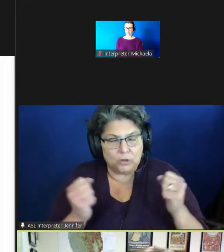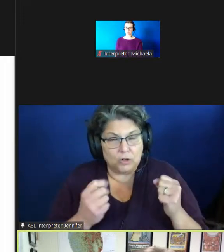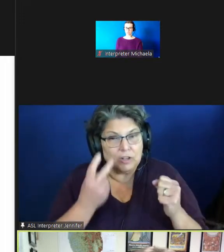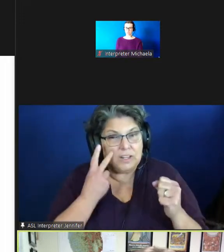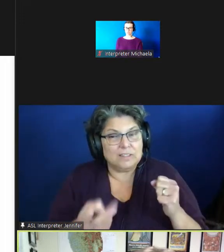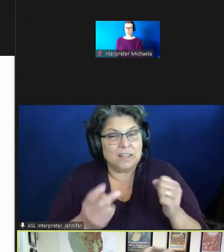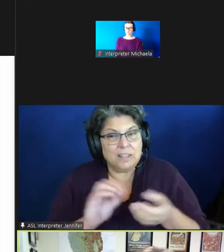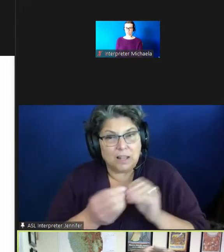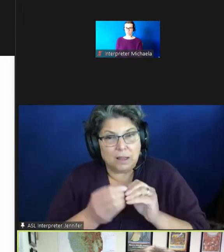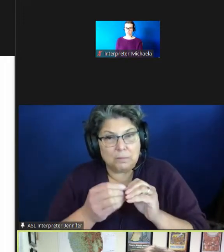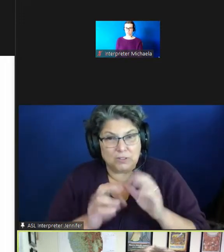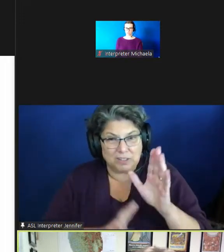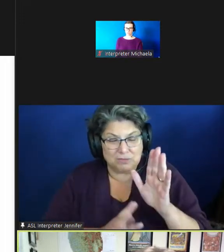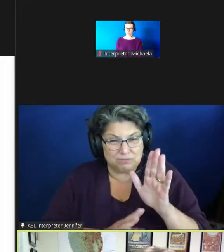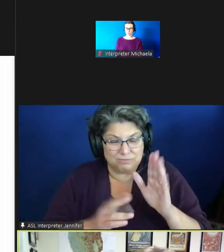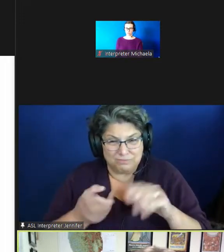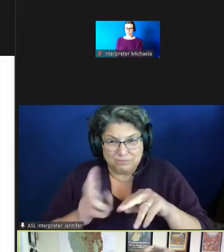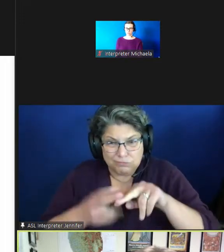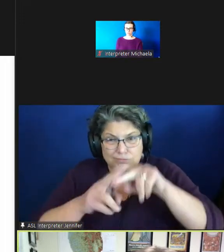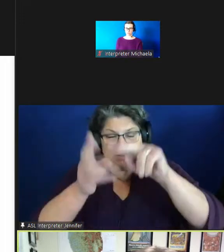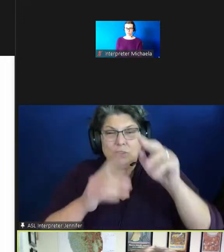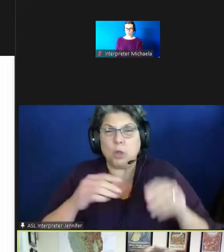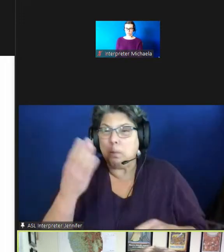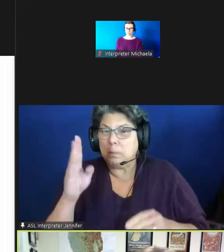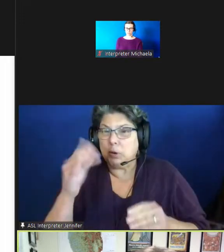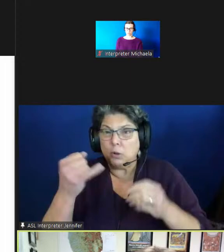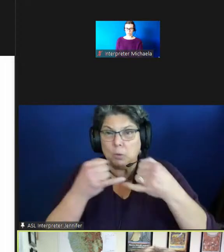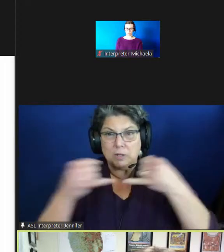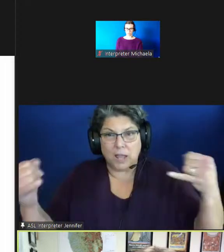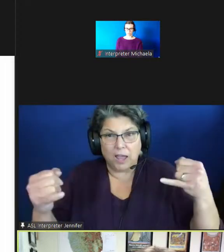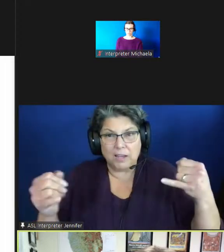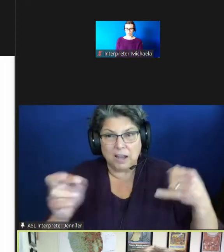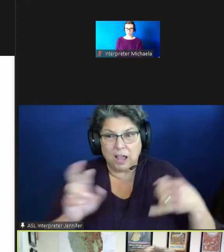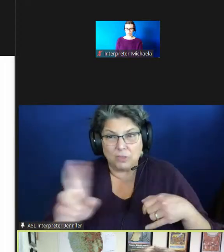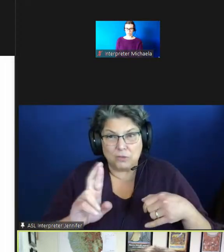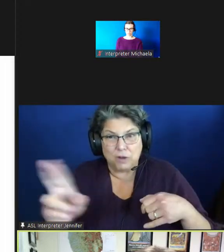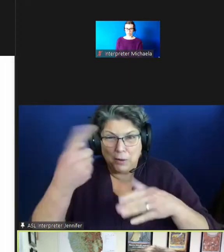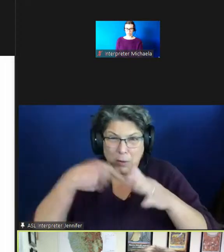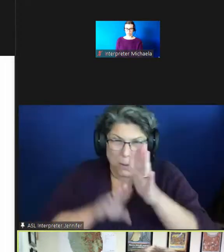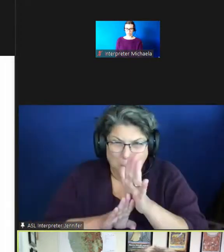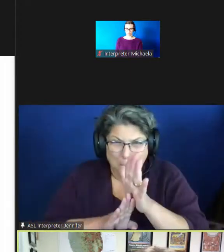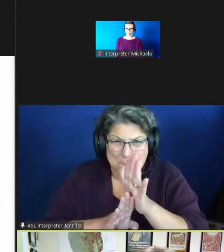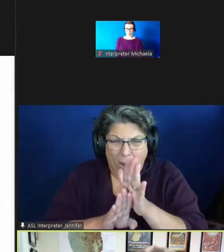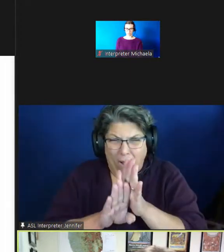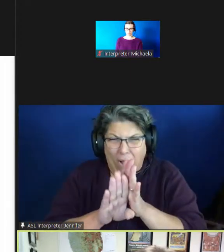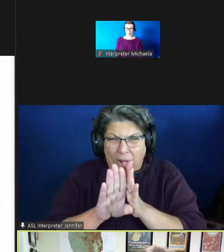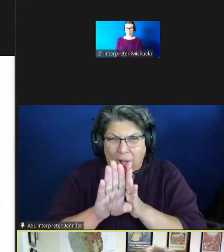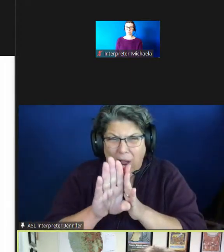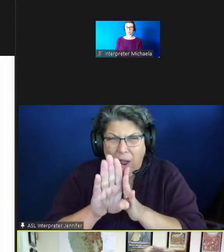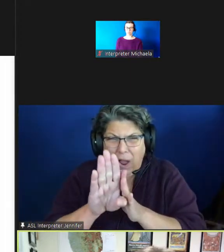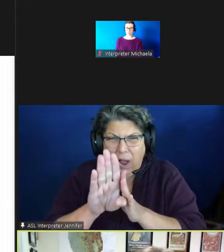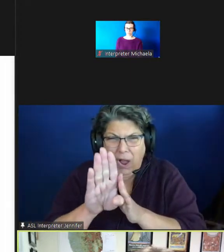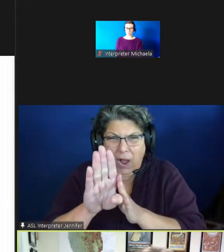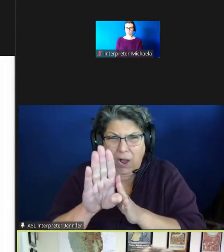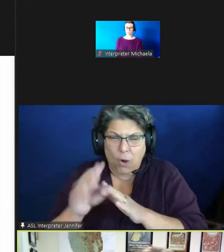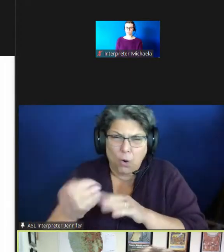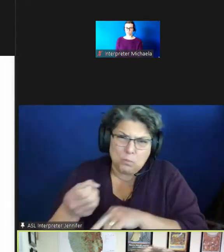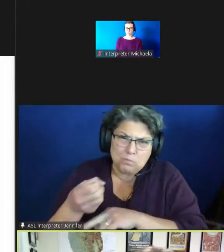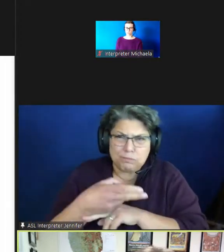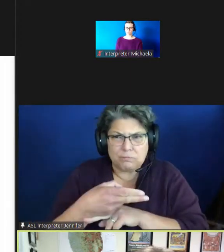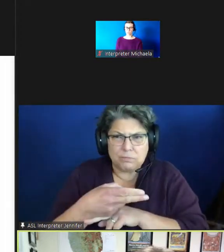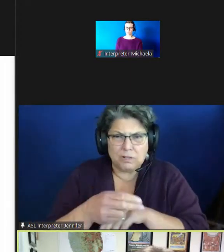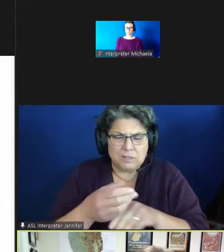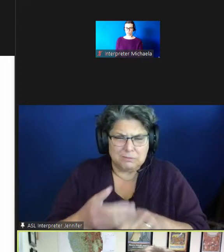ascent on the right, the blue line, is much steeper than it has been for the other surges that